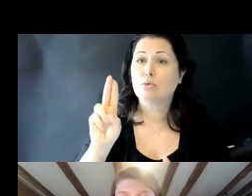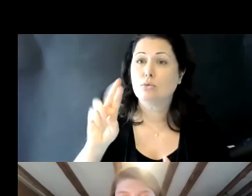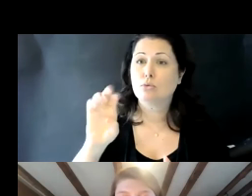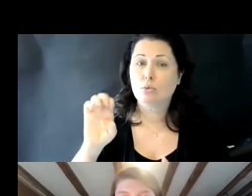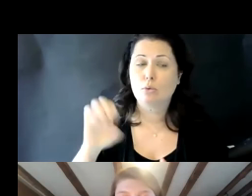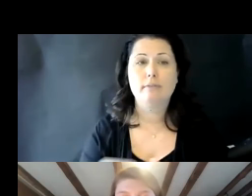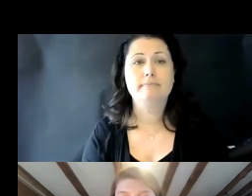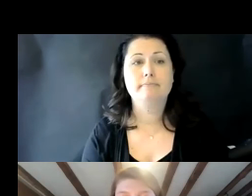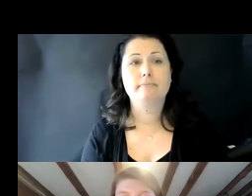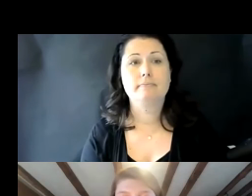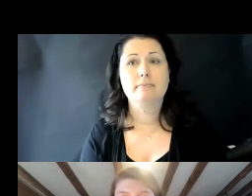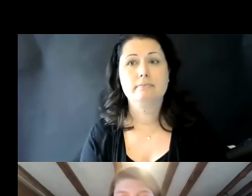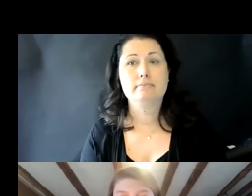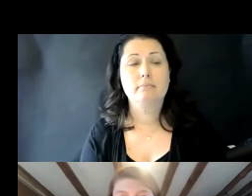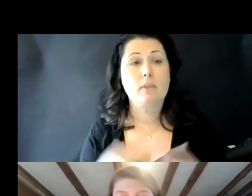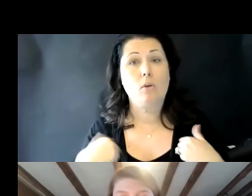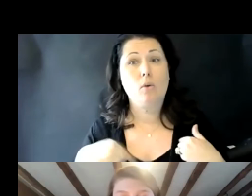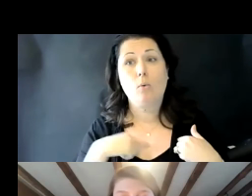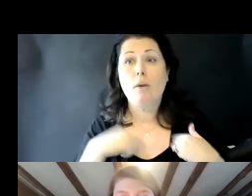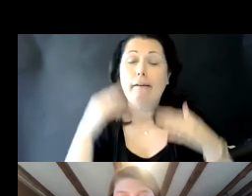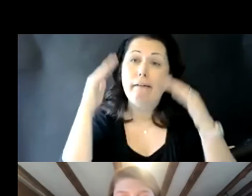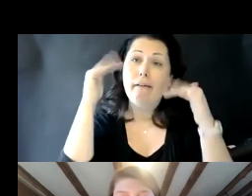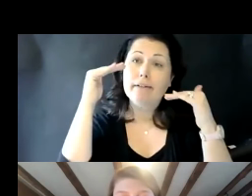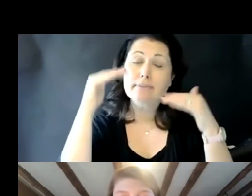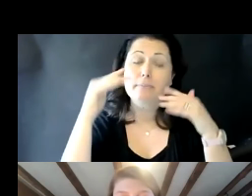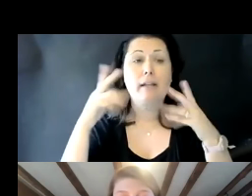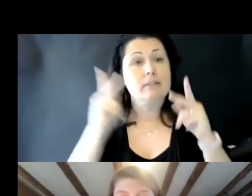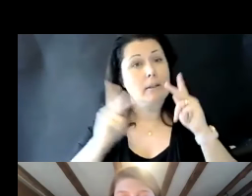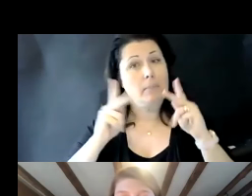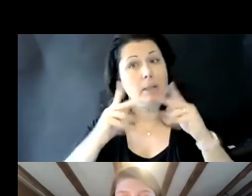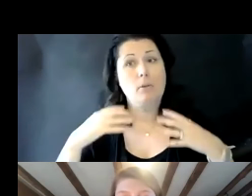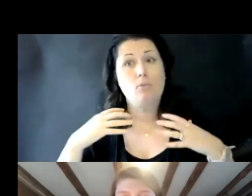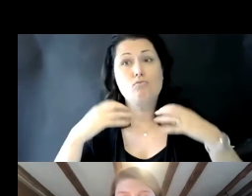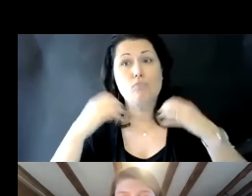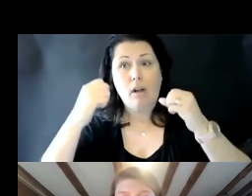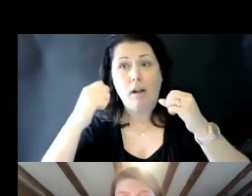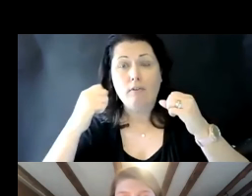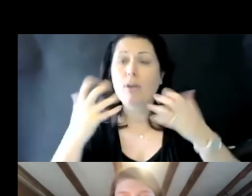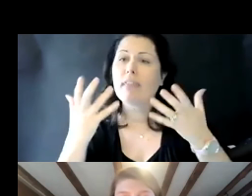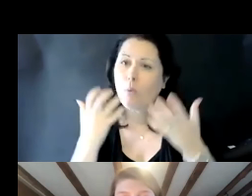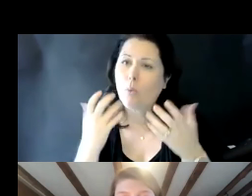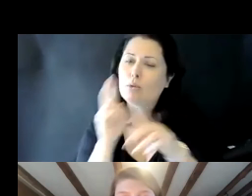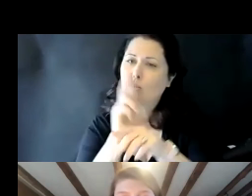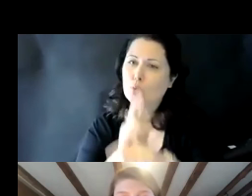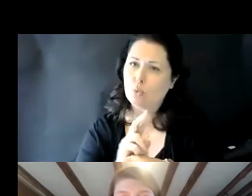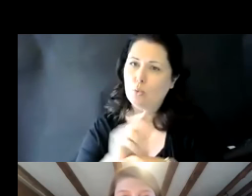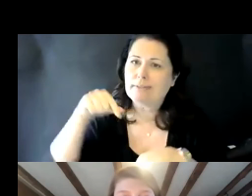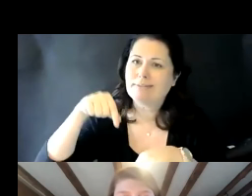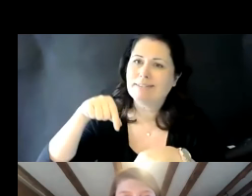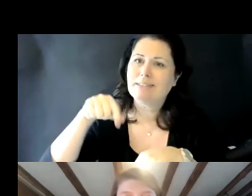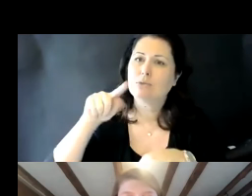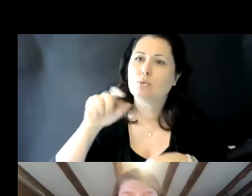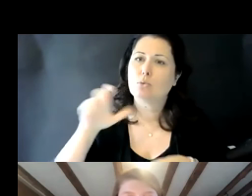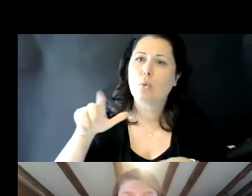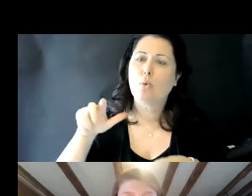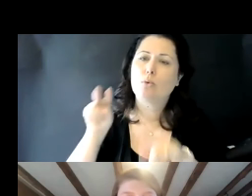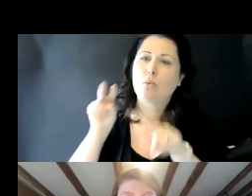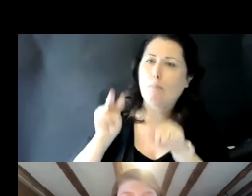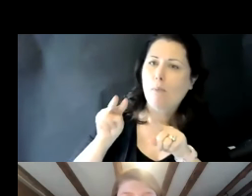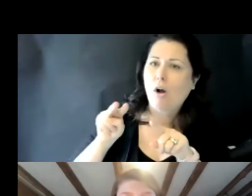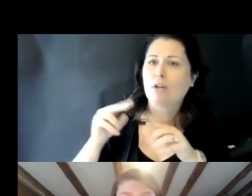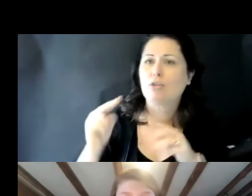So what we kind of thought would happen is that we thought that people in recovery might want to use it to monitor and reflect on their own recovery. And we